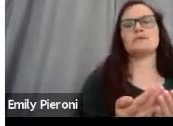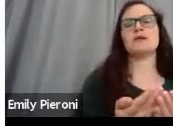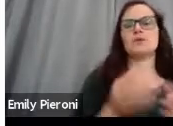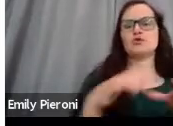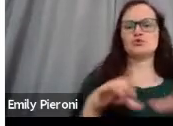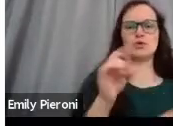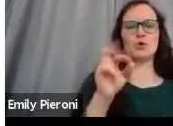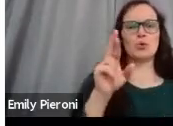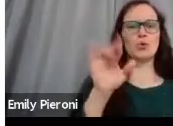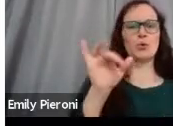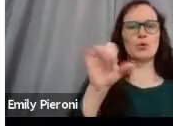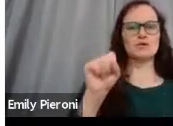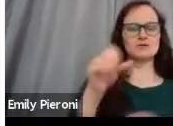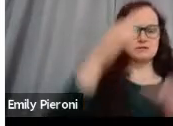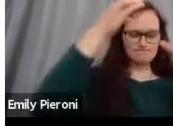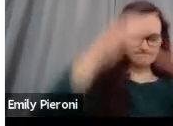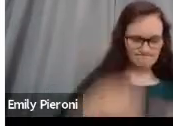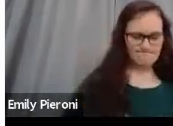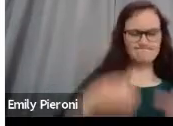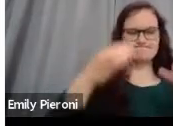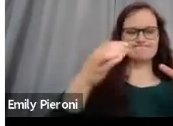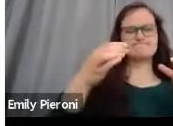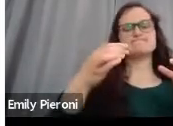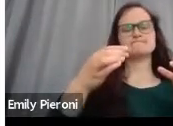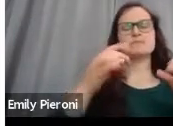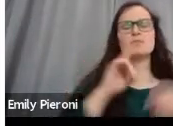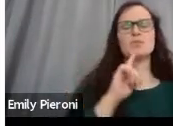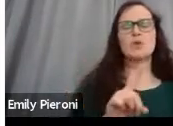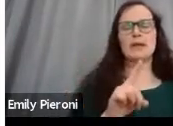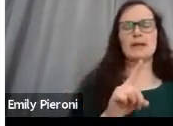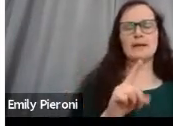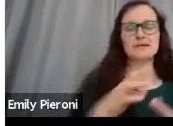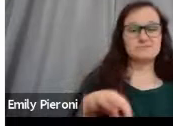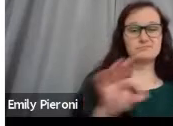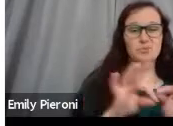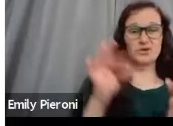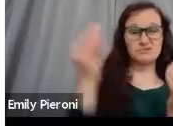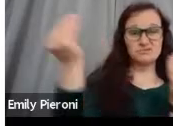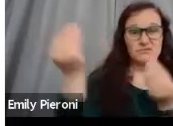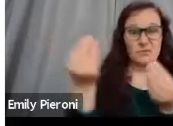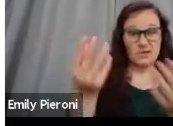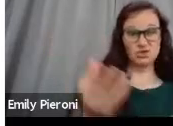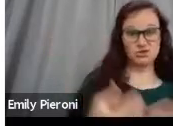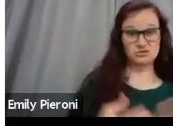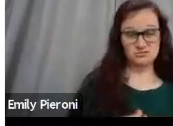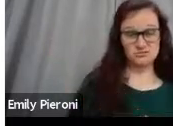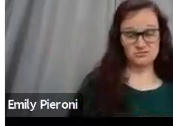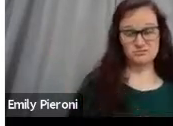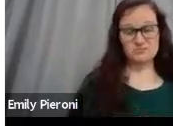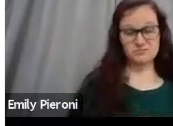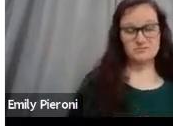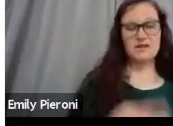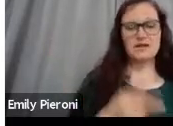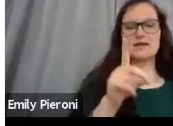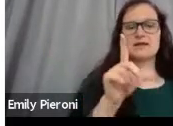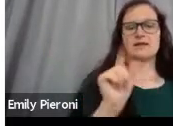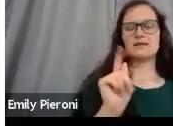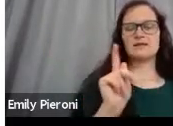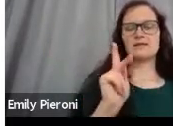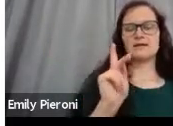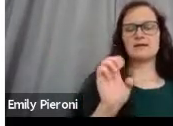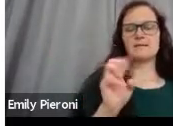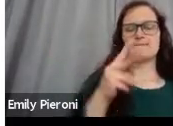Lake Powell, and it's an important information because Lake Powell is an important